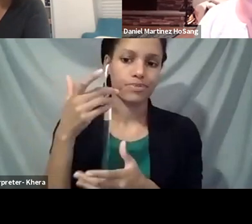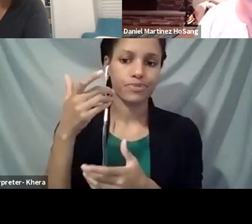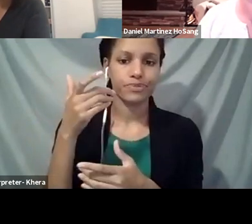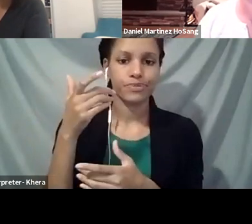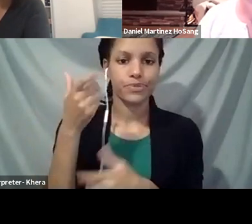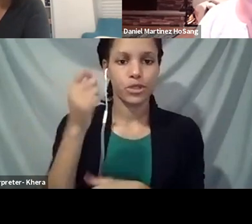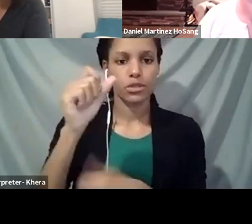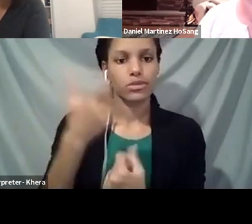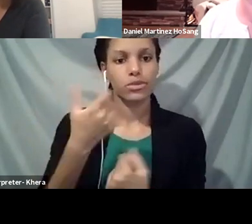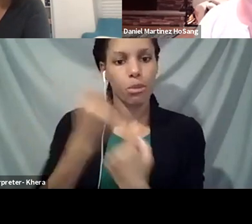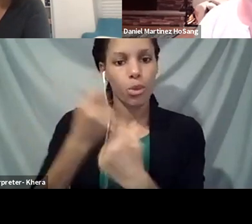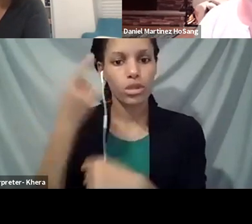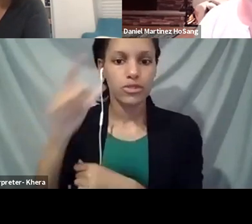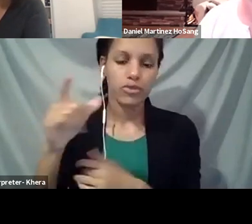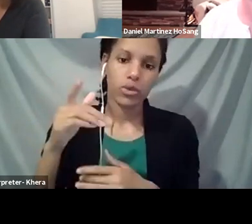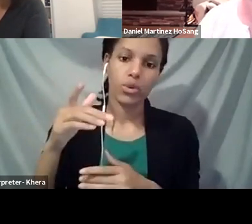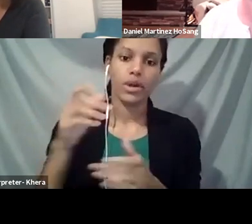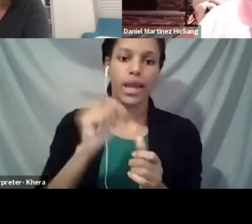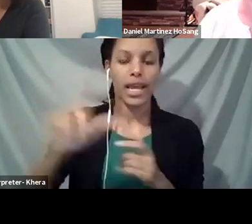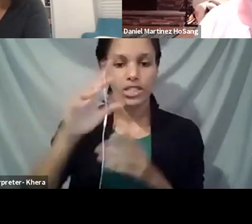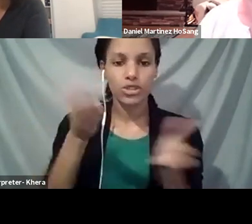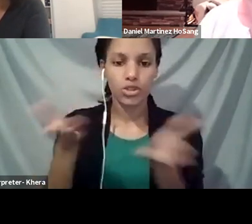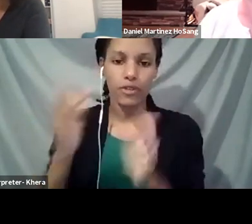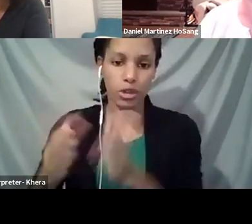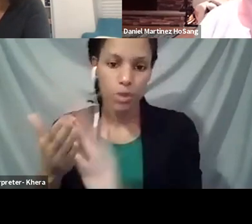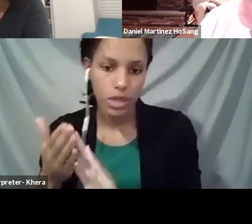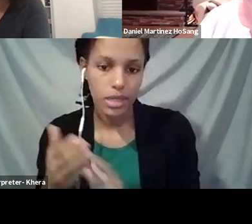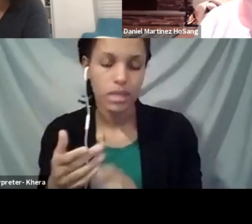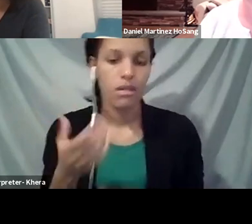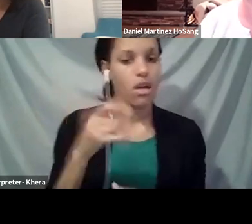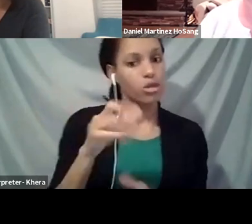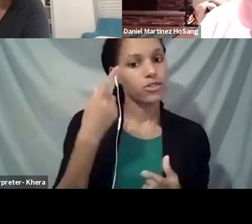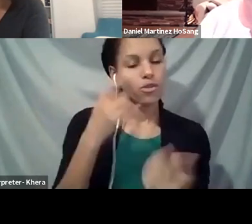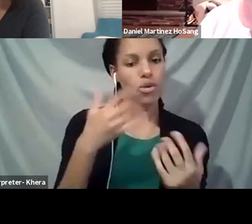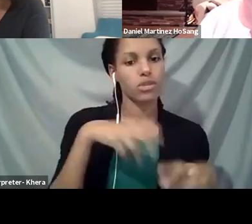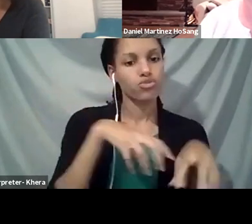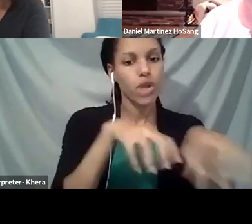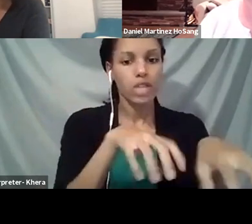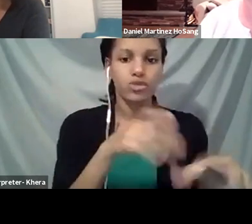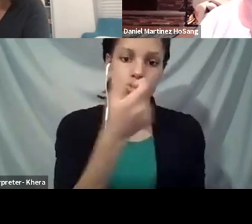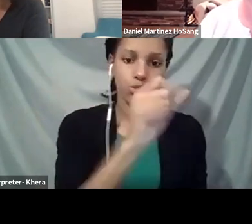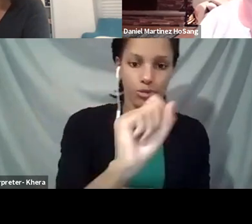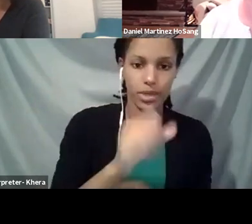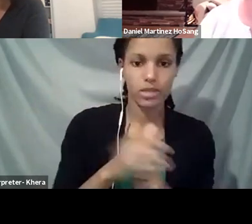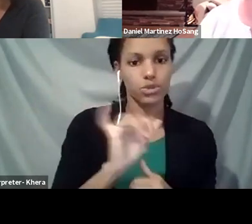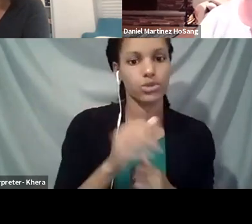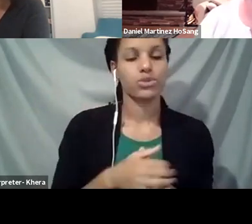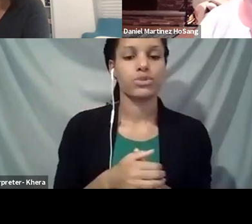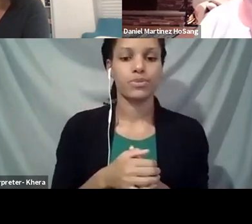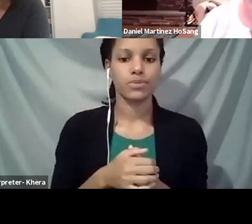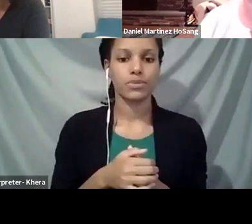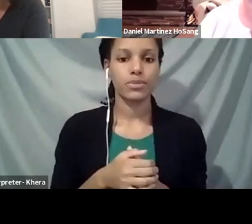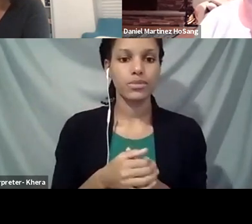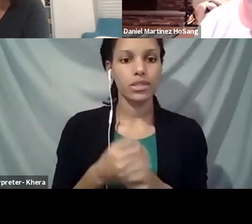city, and the others were leaders of the grassroots movement to keep the specialized high school's admissions tests and other and oppose